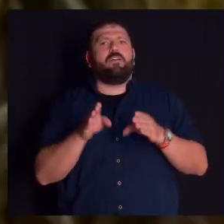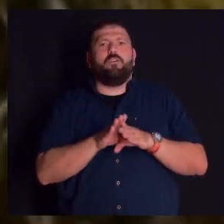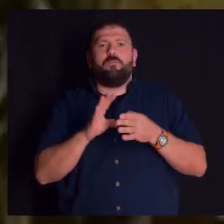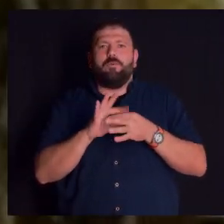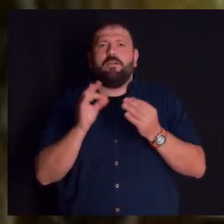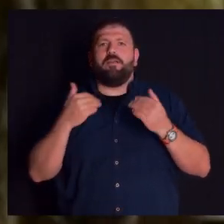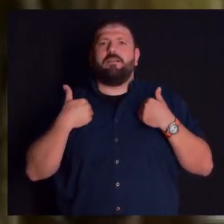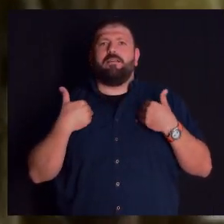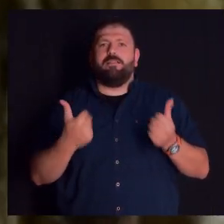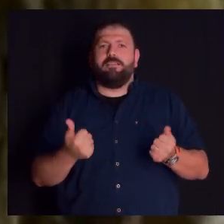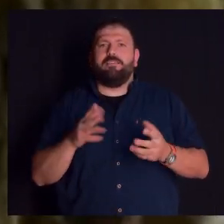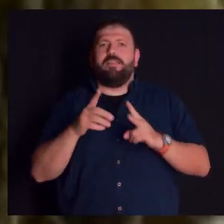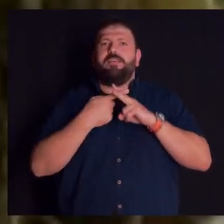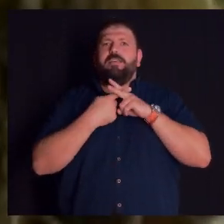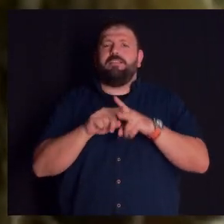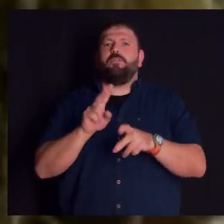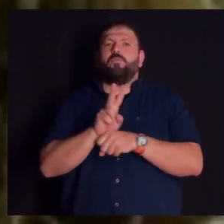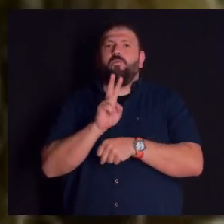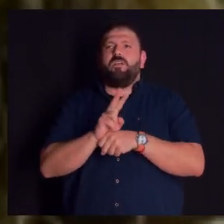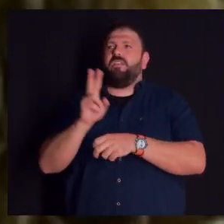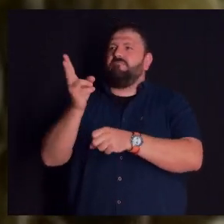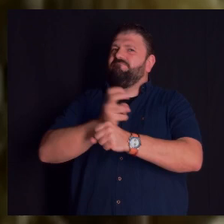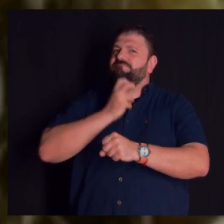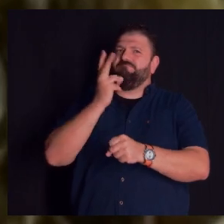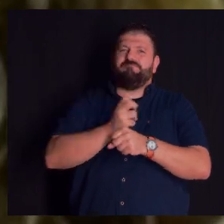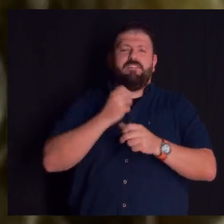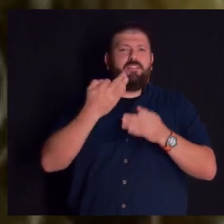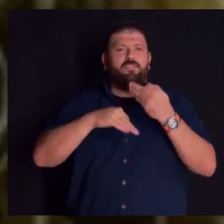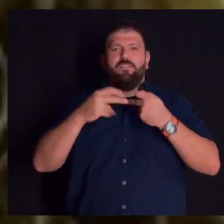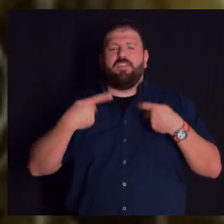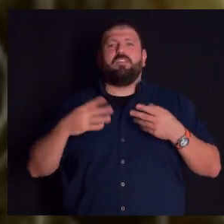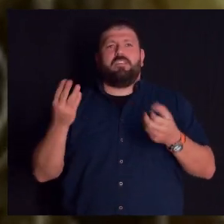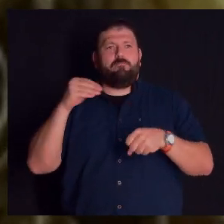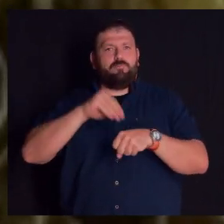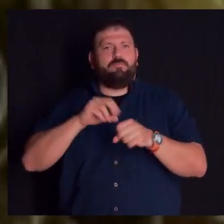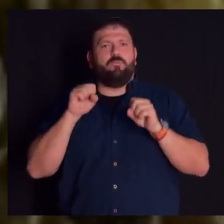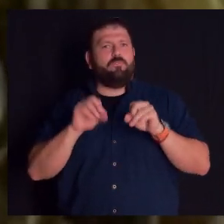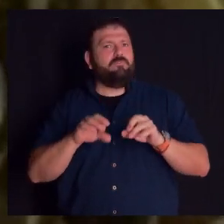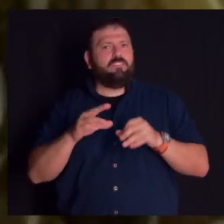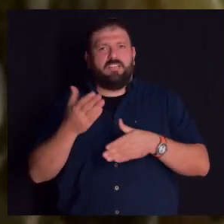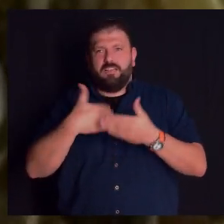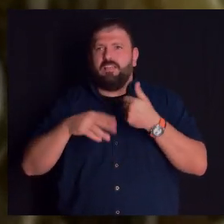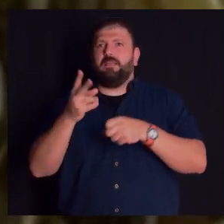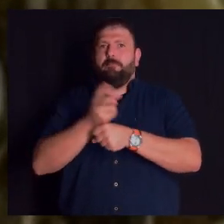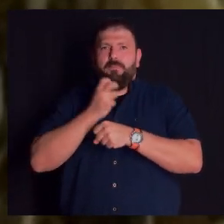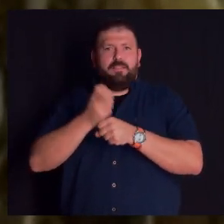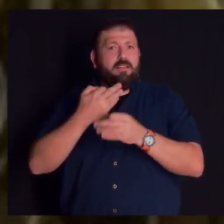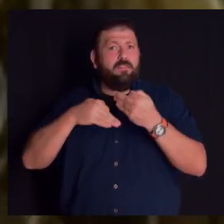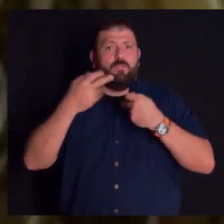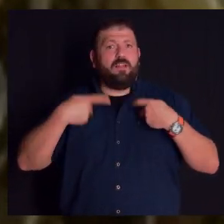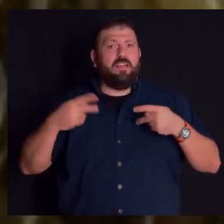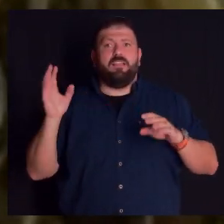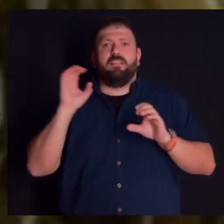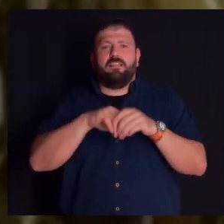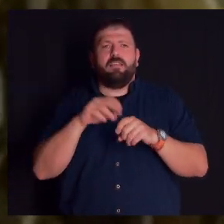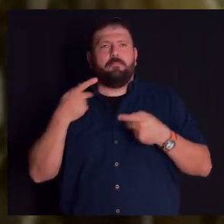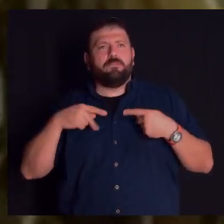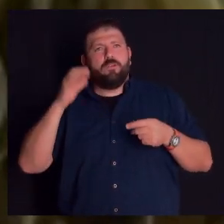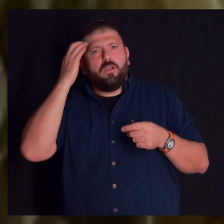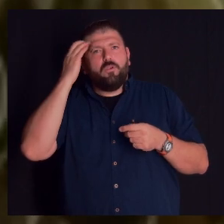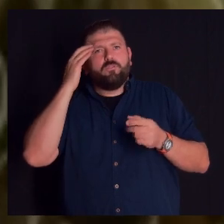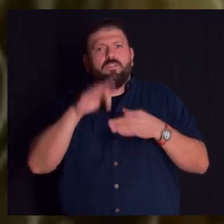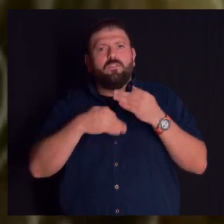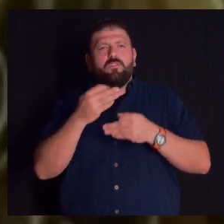the importance of having this recruitment system. So that's why we started in our business and recruiting. And